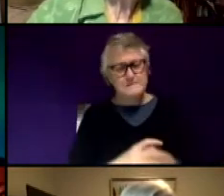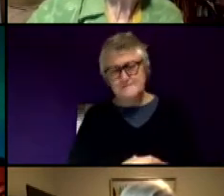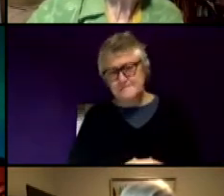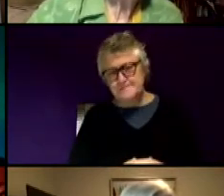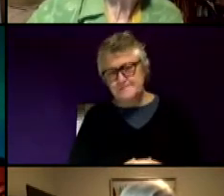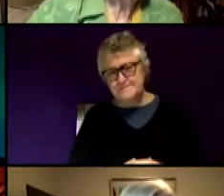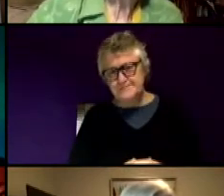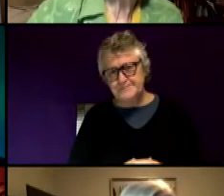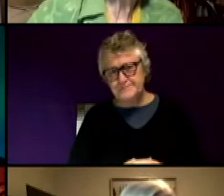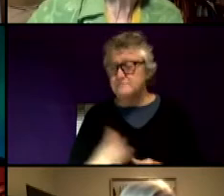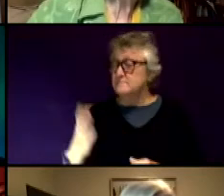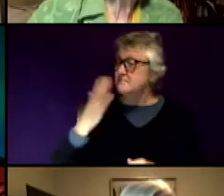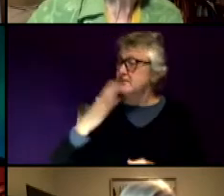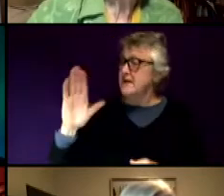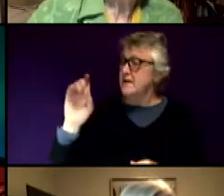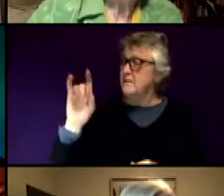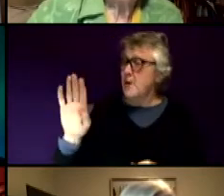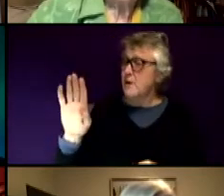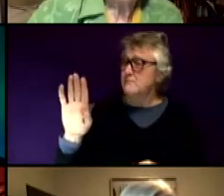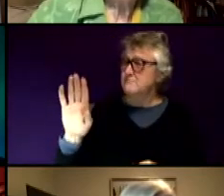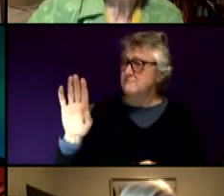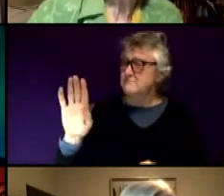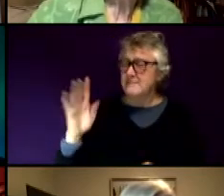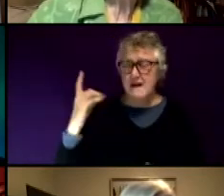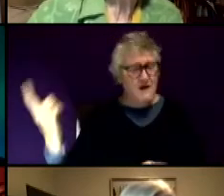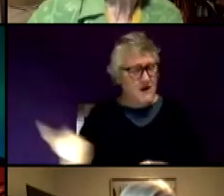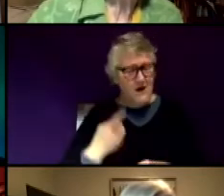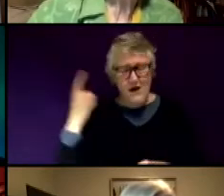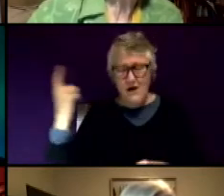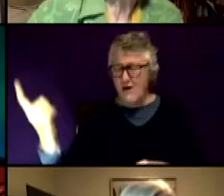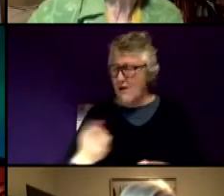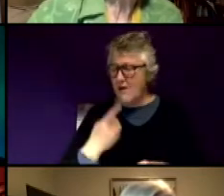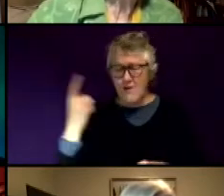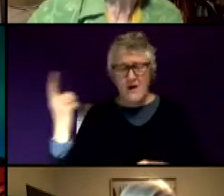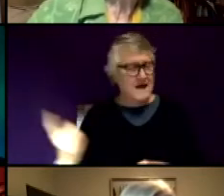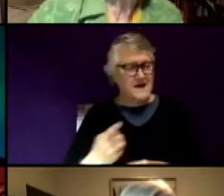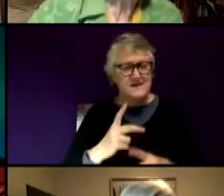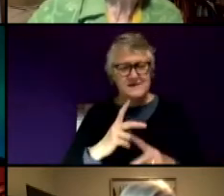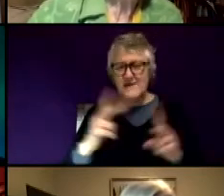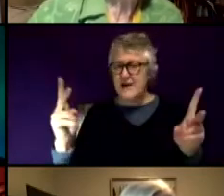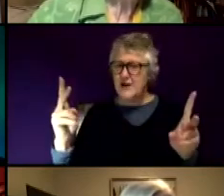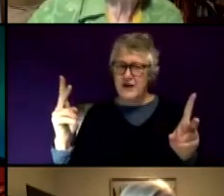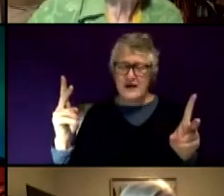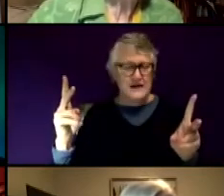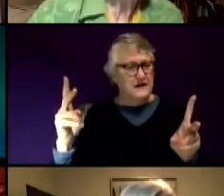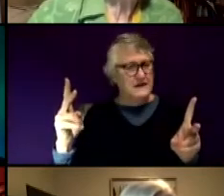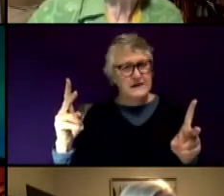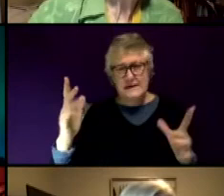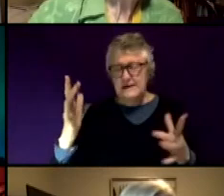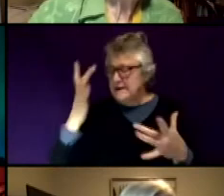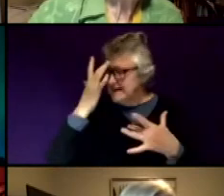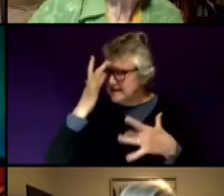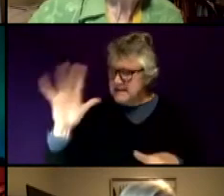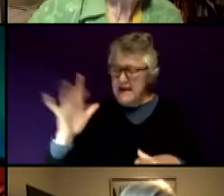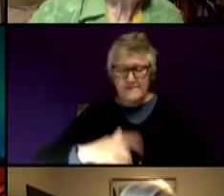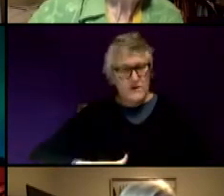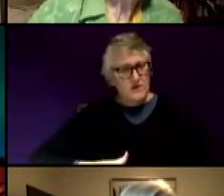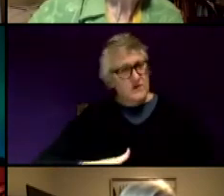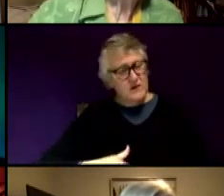Thanks, Barb. As always, very insightful. I really appreciate it. Amy, do you have a question